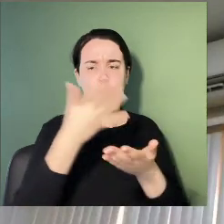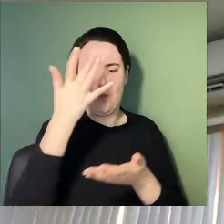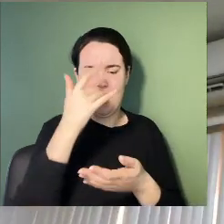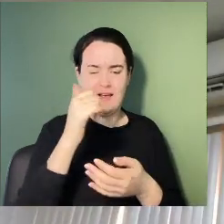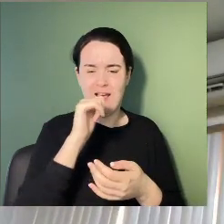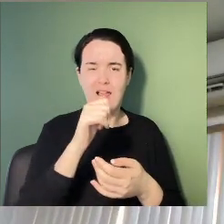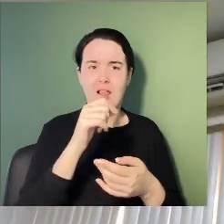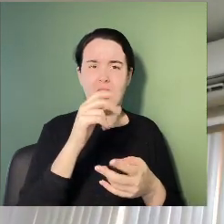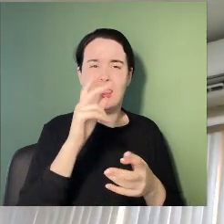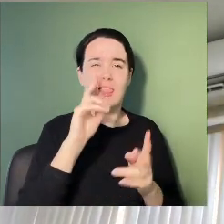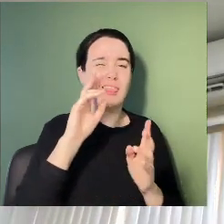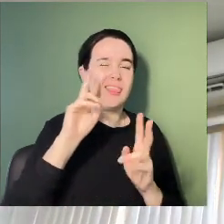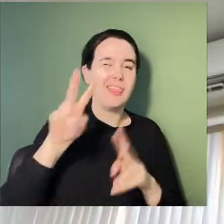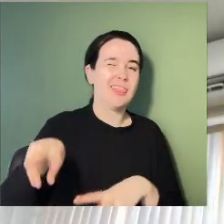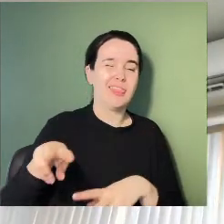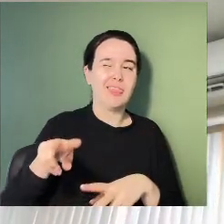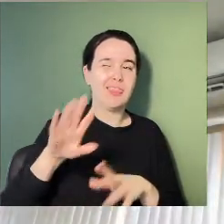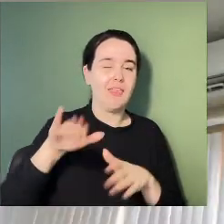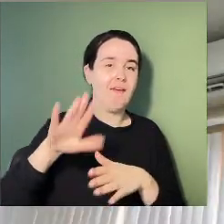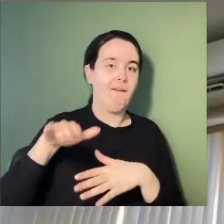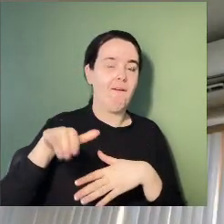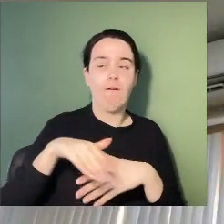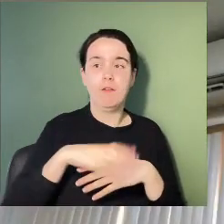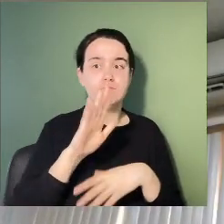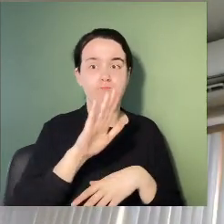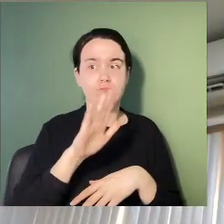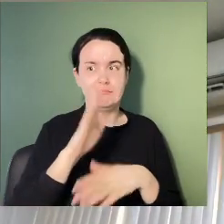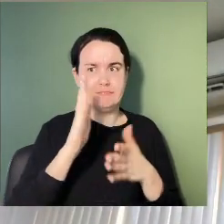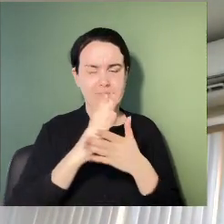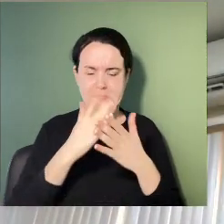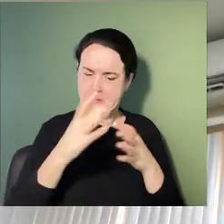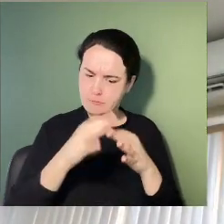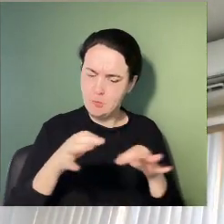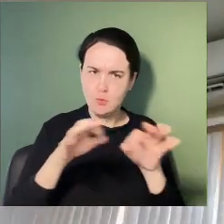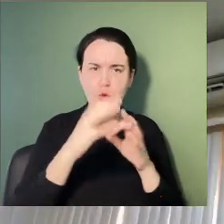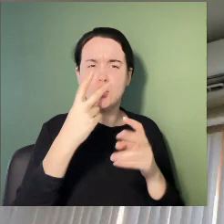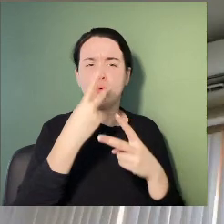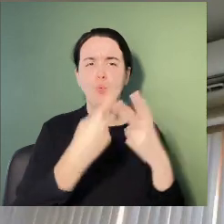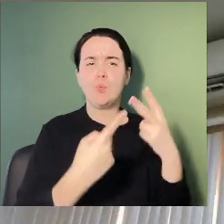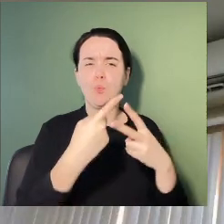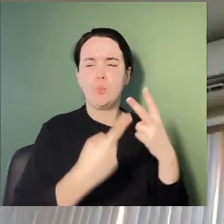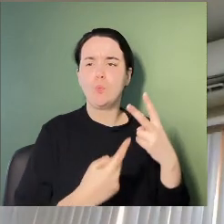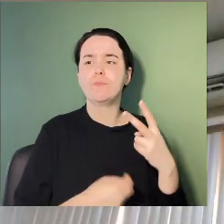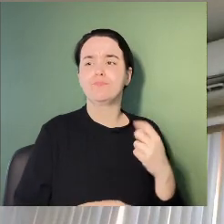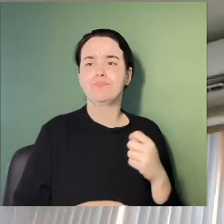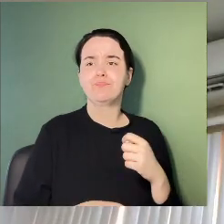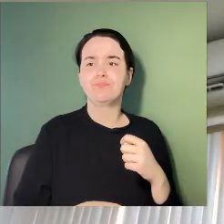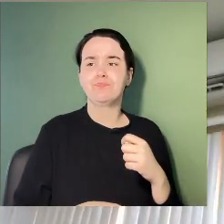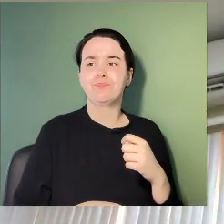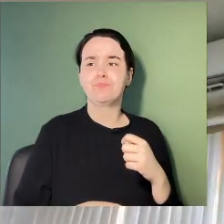be overlooked. So there's two things I would say. I mean, I think,